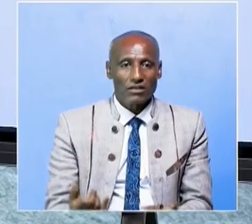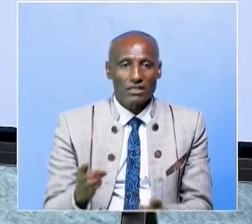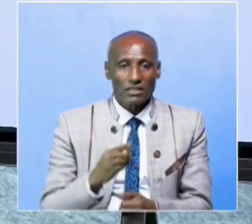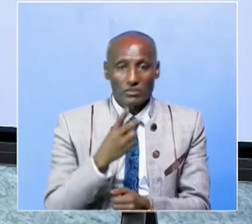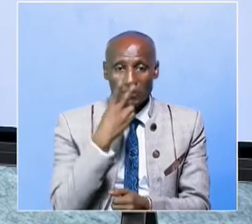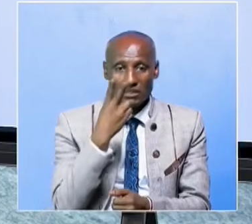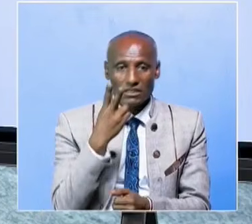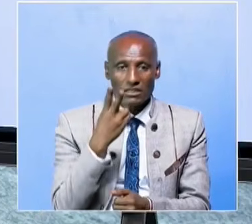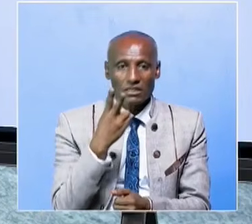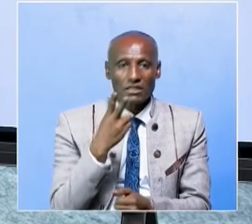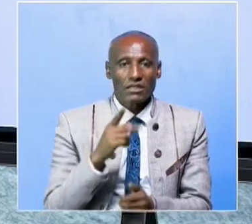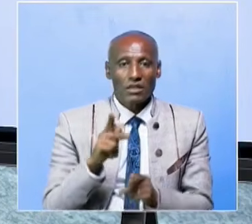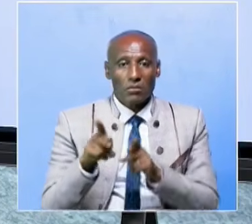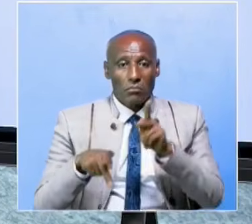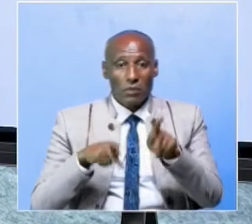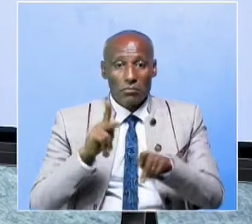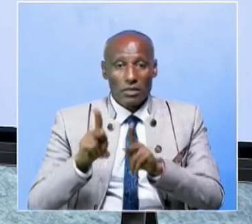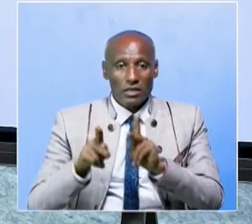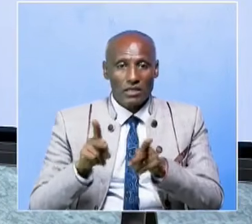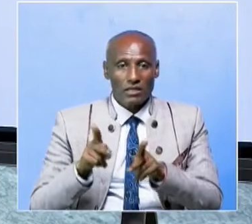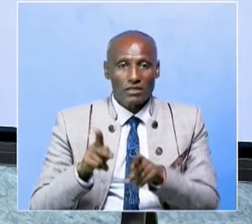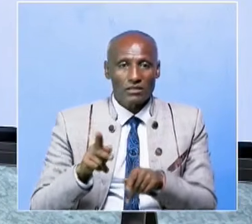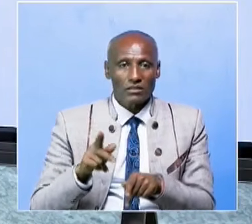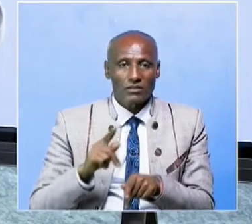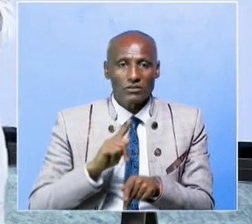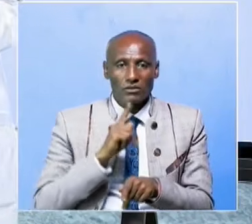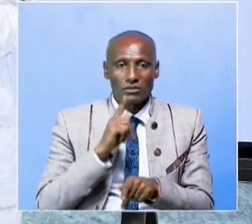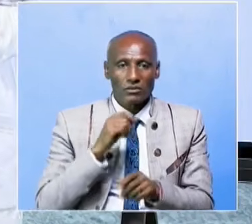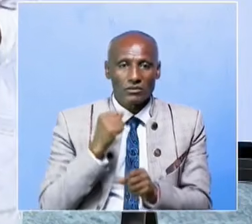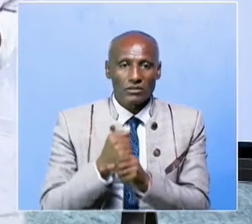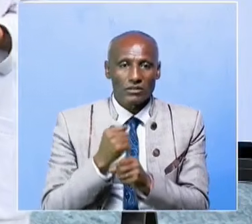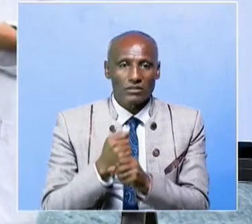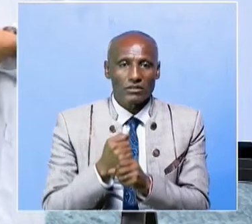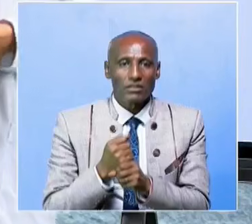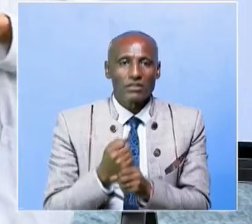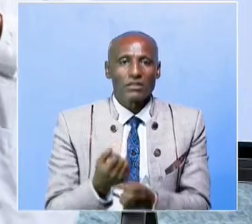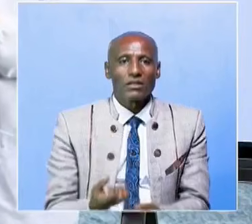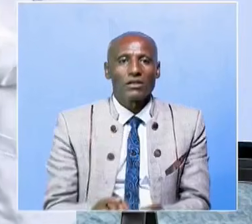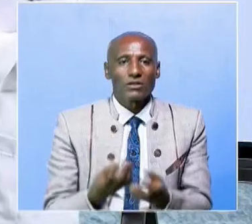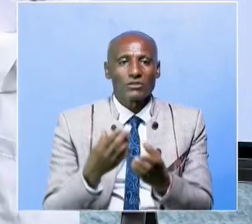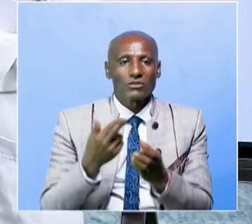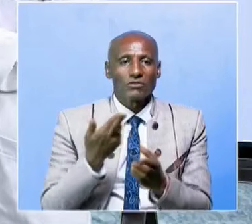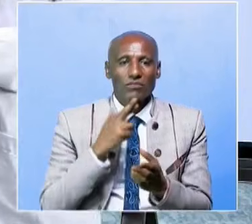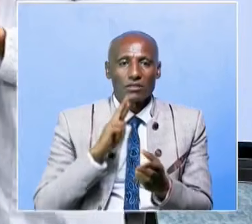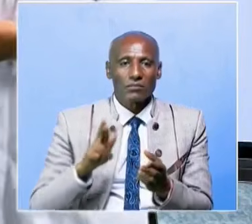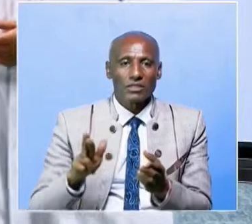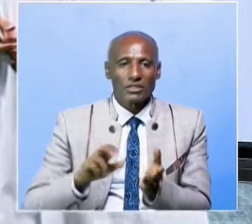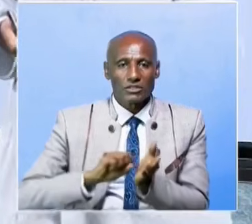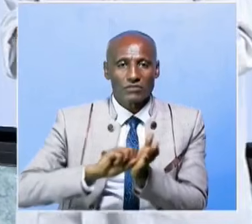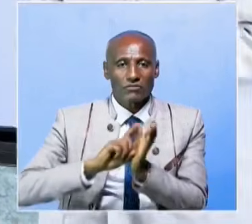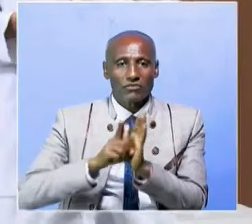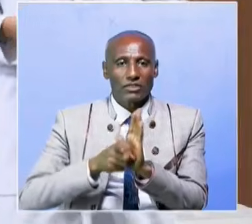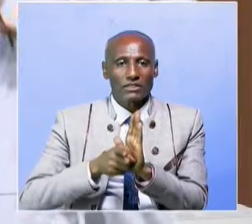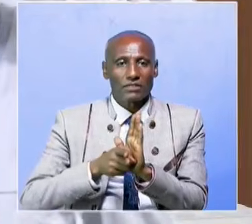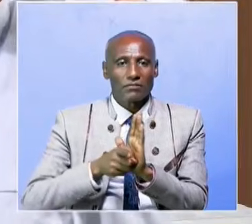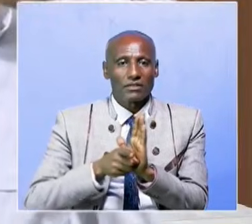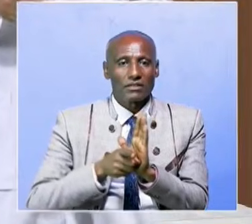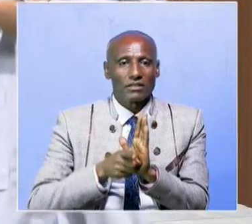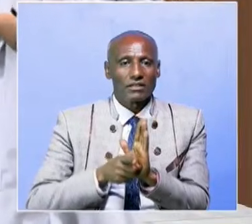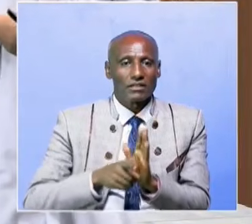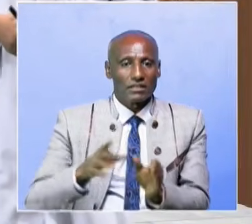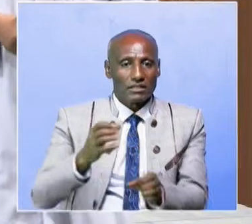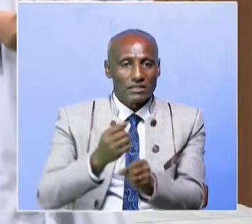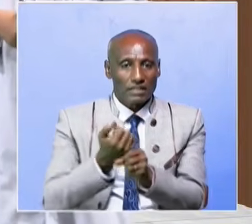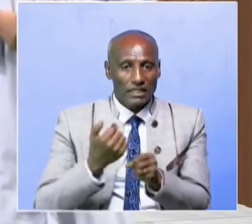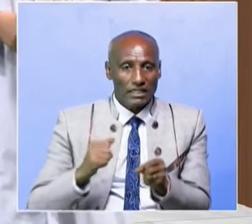people who are doing lots of remediation actions, like, for example,